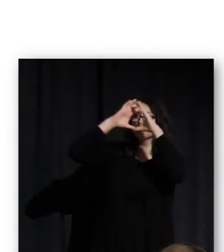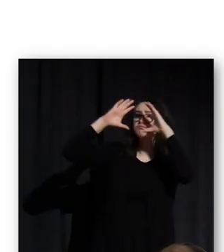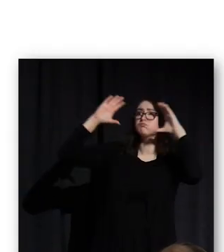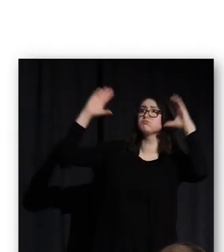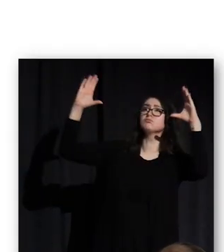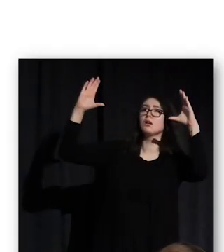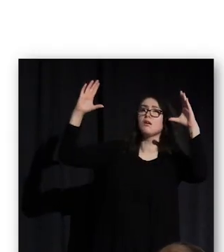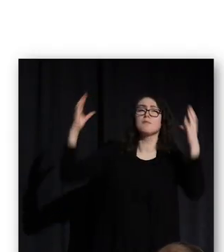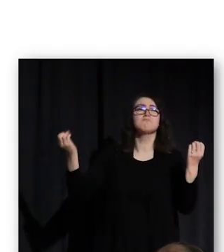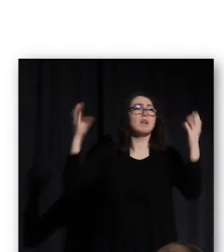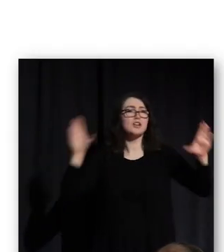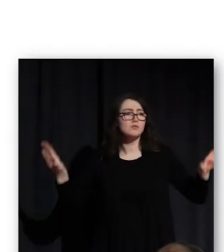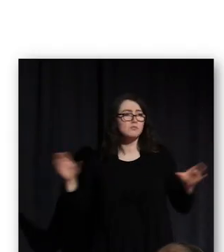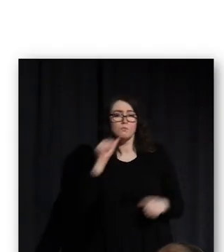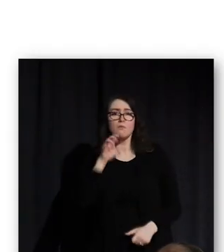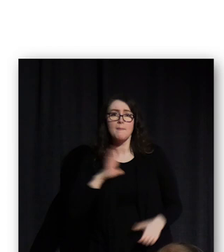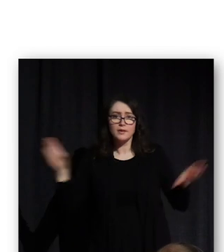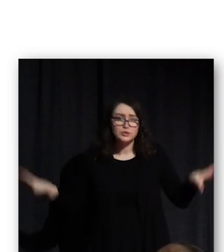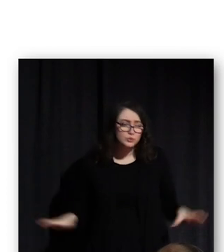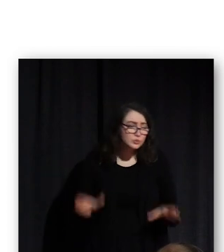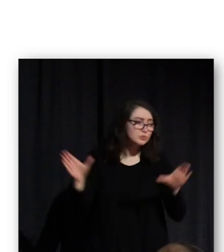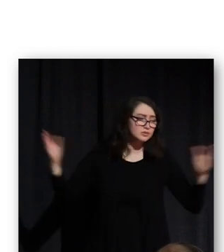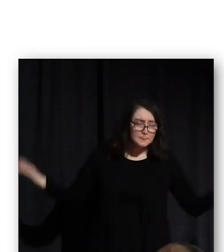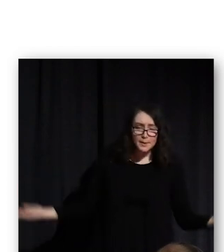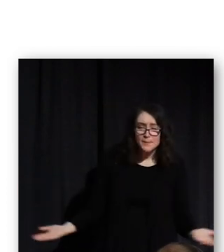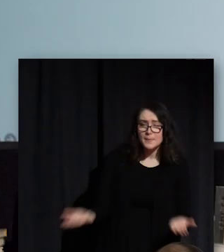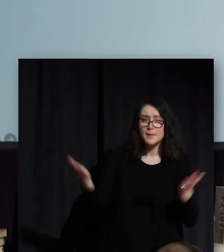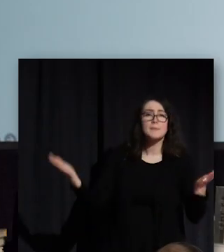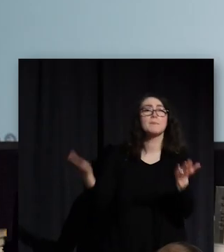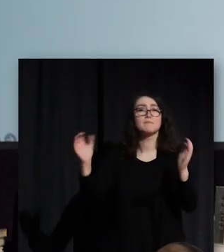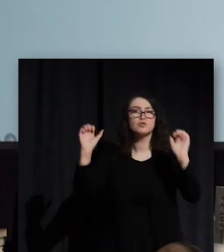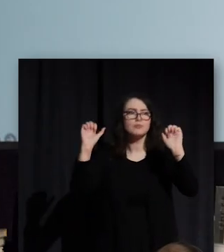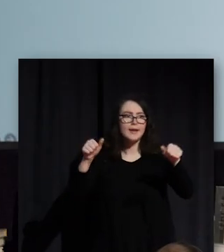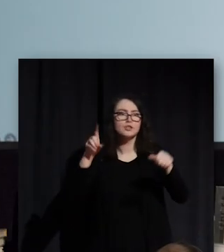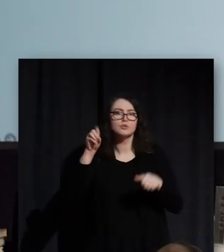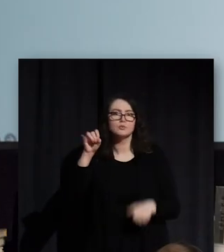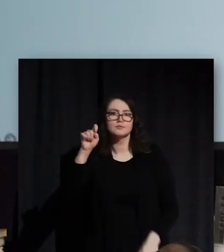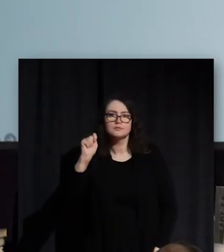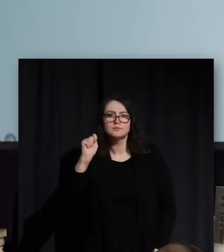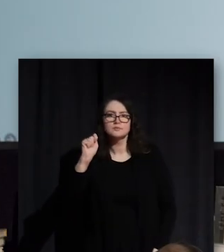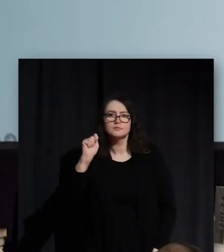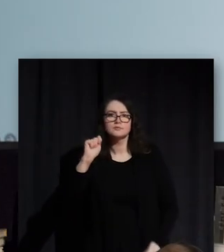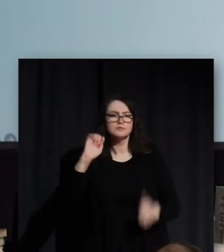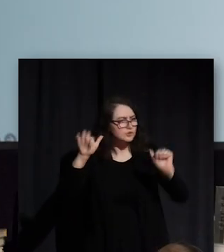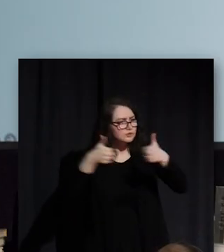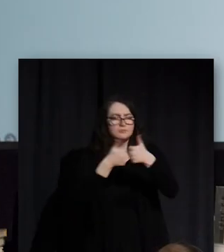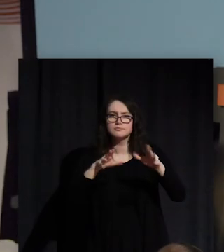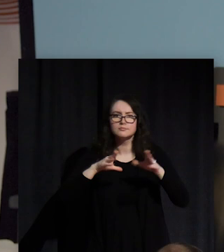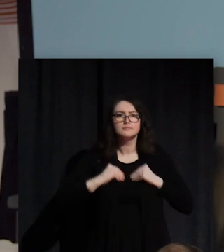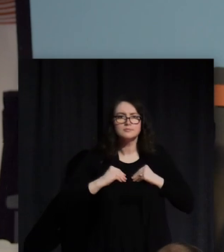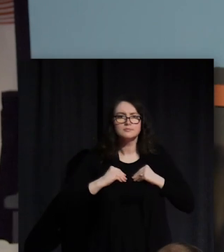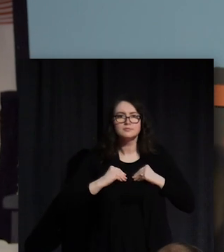only to get to the start line, but to believe that they're capable of riding long distances, of taking on challenges, of going